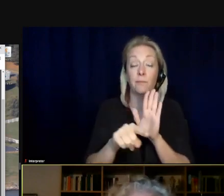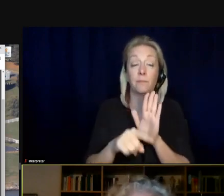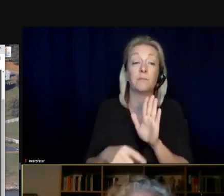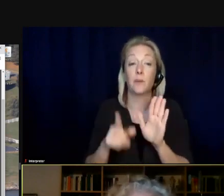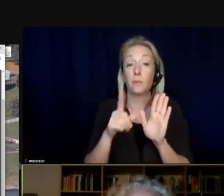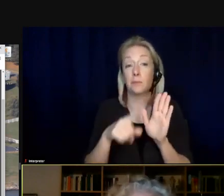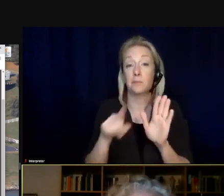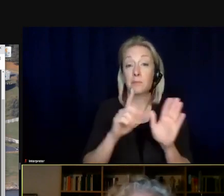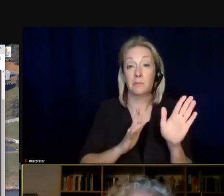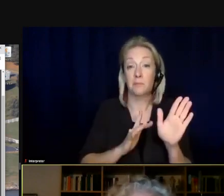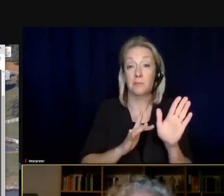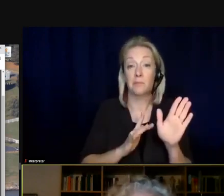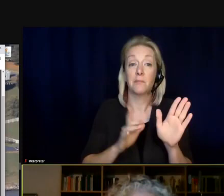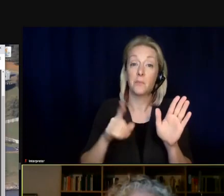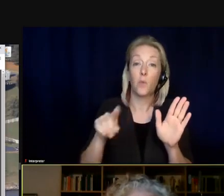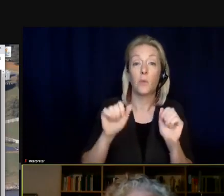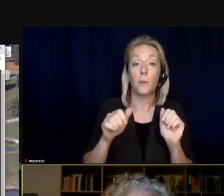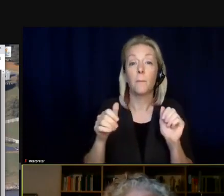let you play with these yourself.